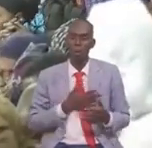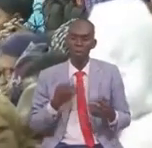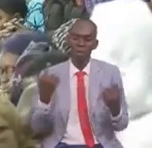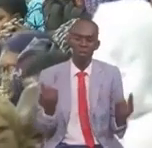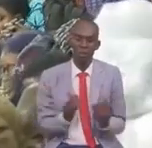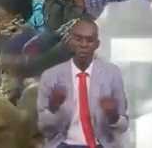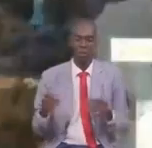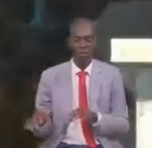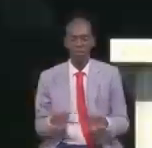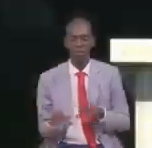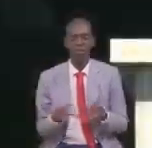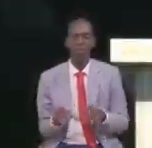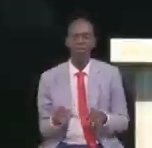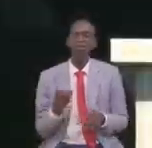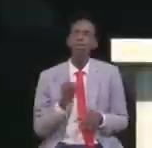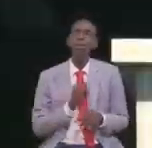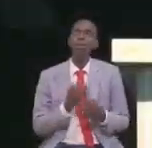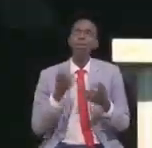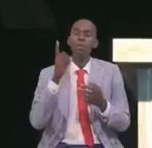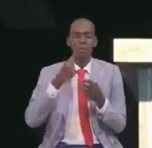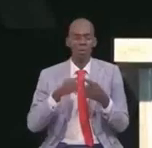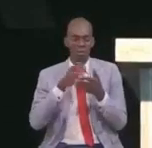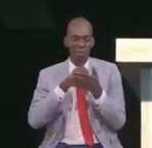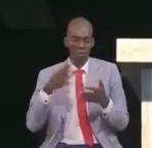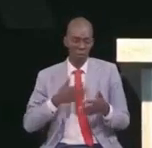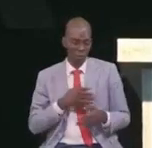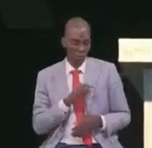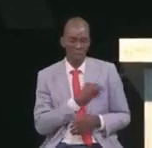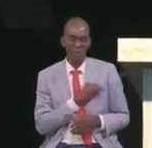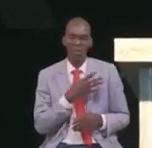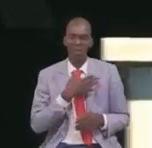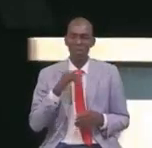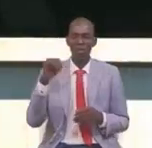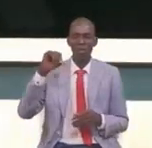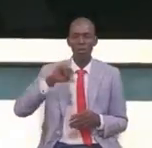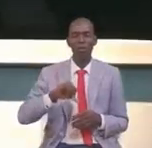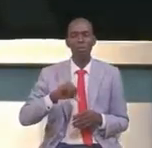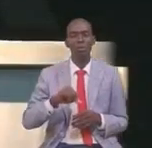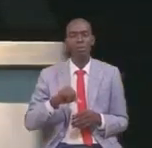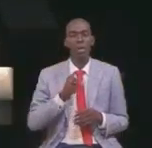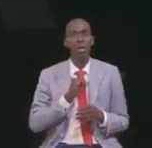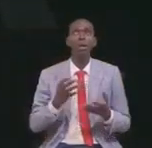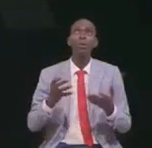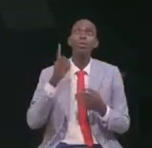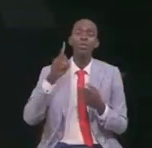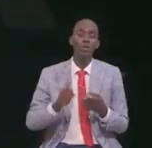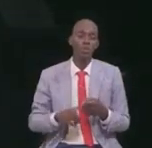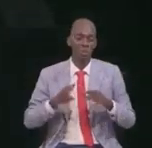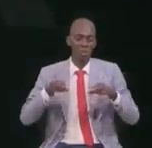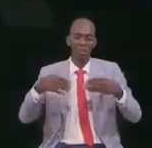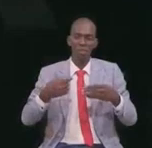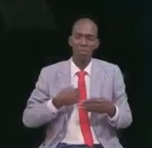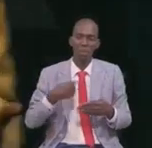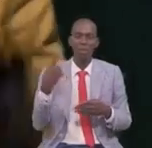to take away my guilt and my condemnation. I want you to give me the